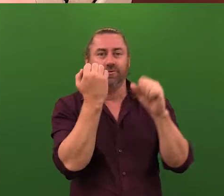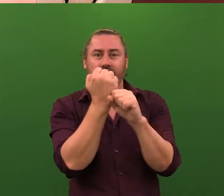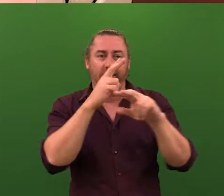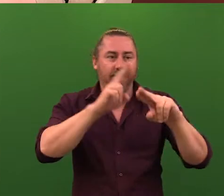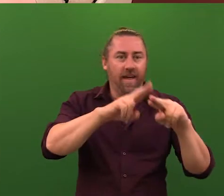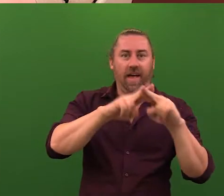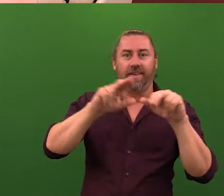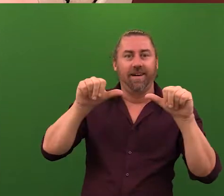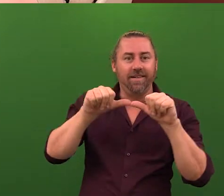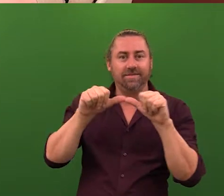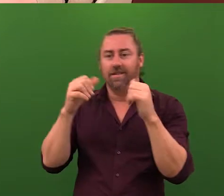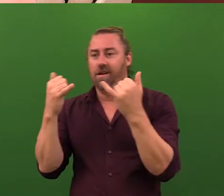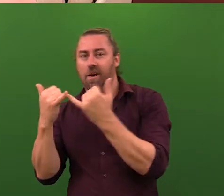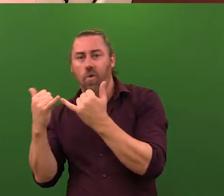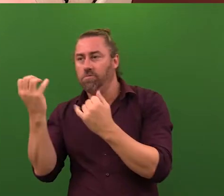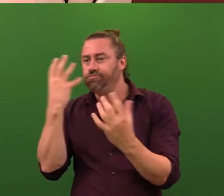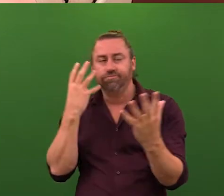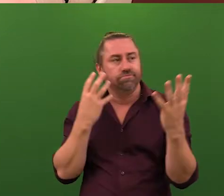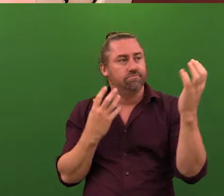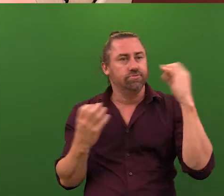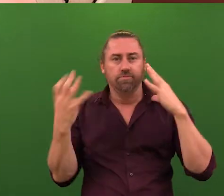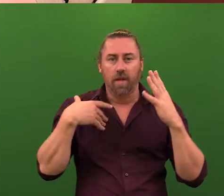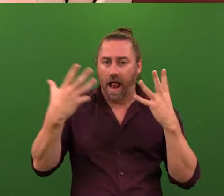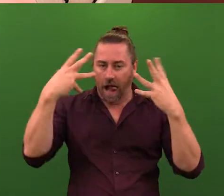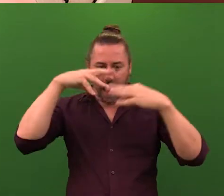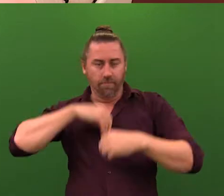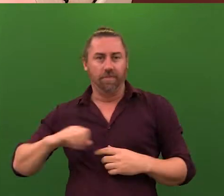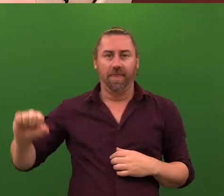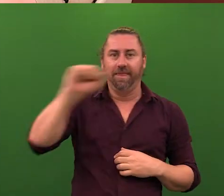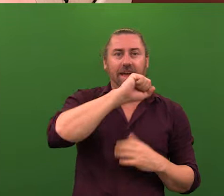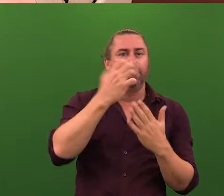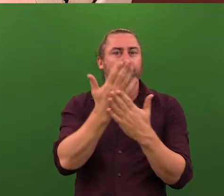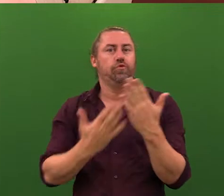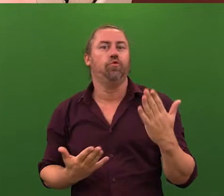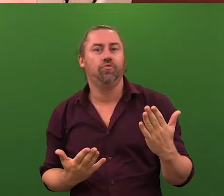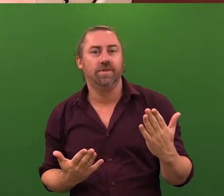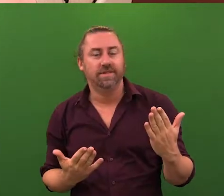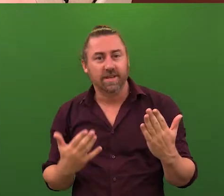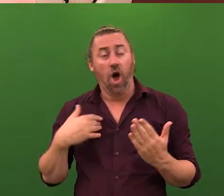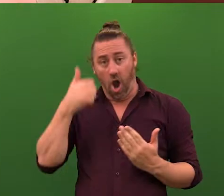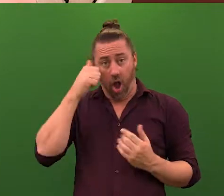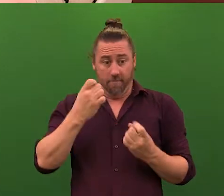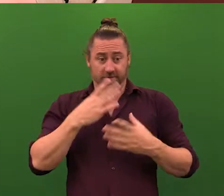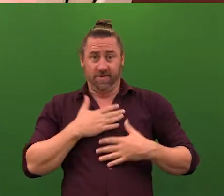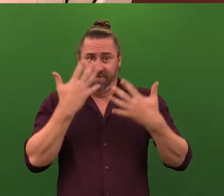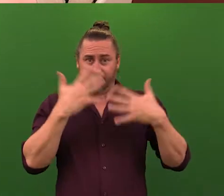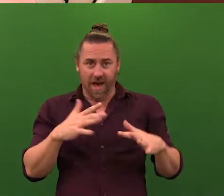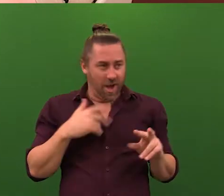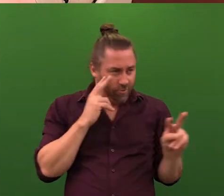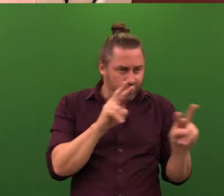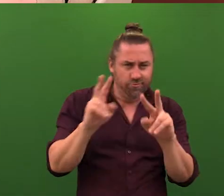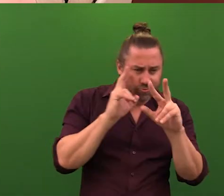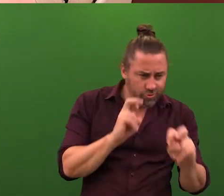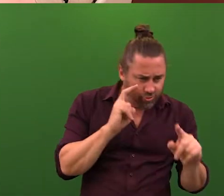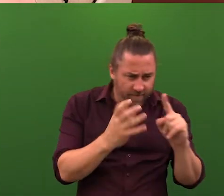grandfather, my aunties and my uncles, it's a good way to, back my research, what I've been